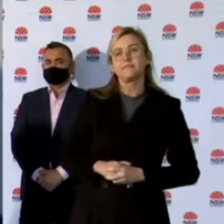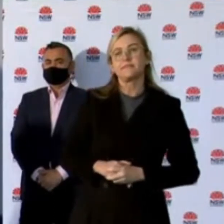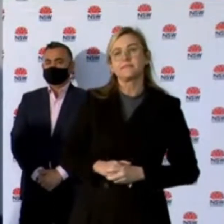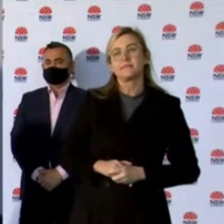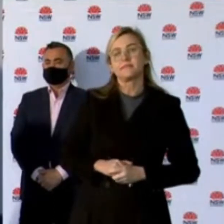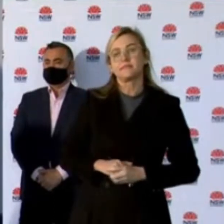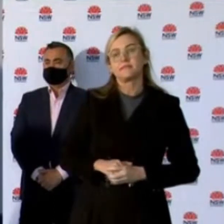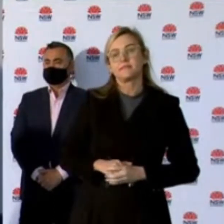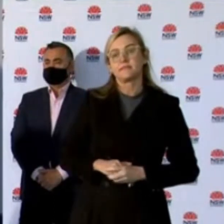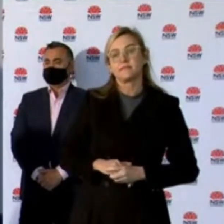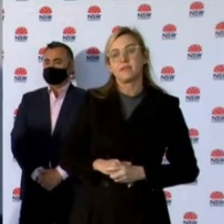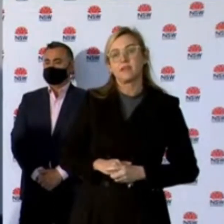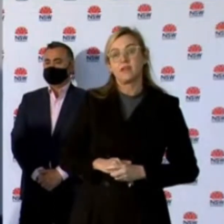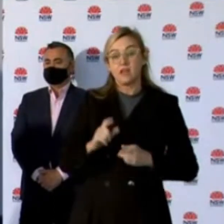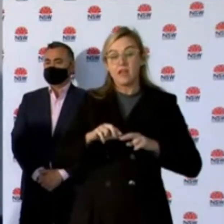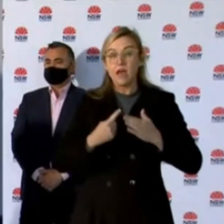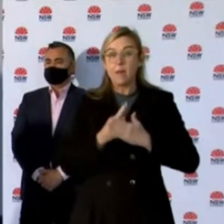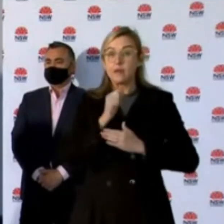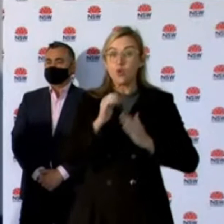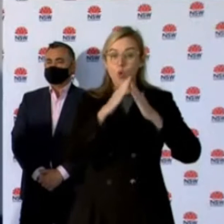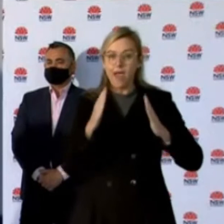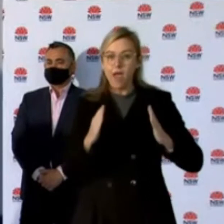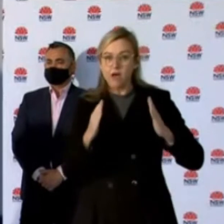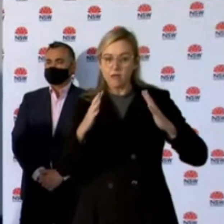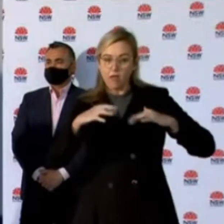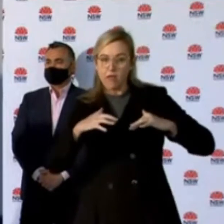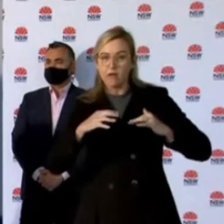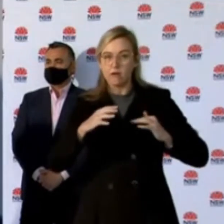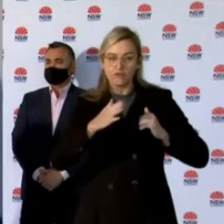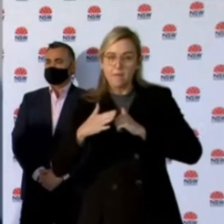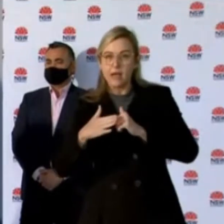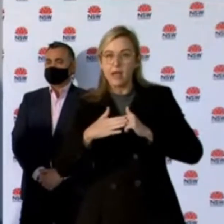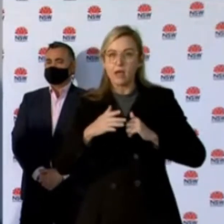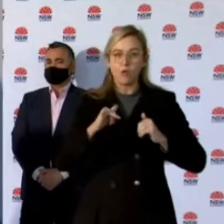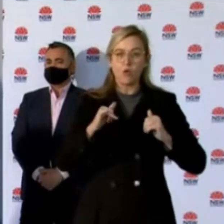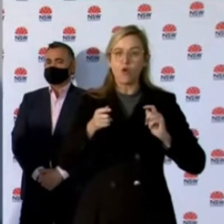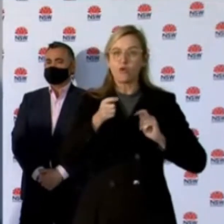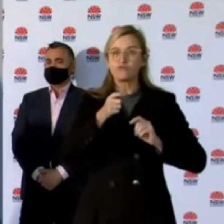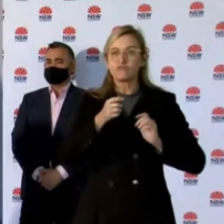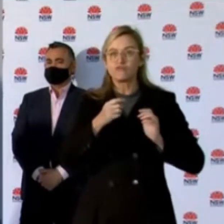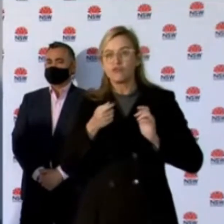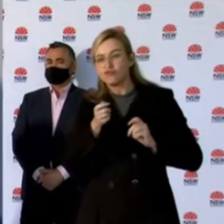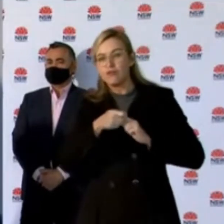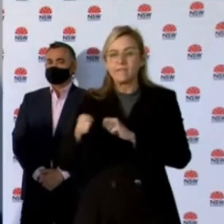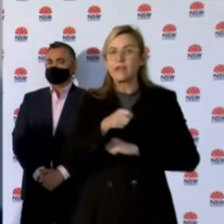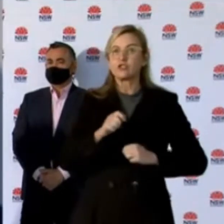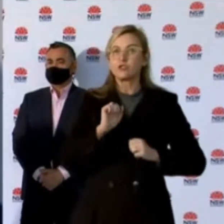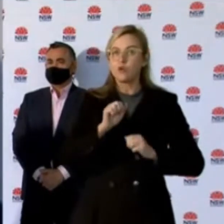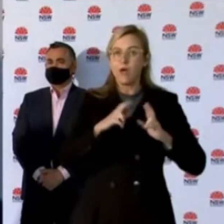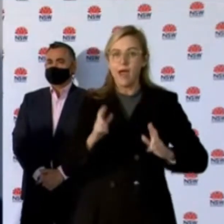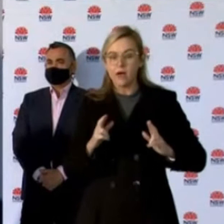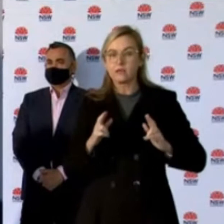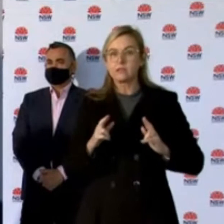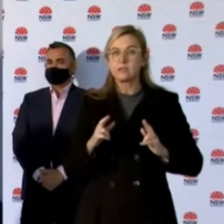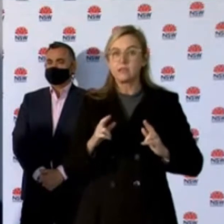home urgent repair done to your home or an urgent renovation or replacement, please know you won't get in